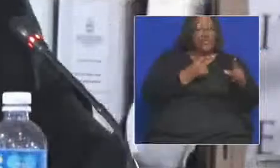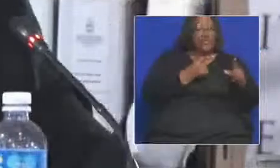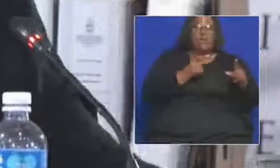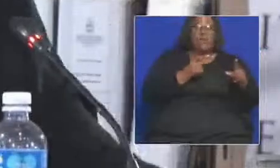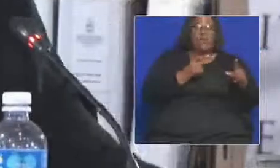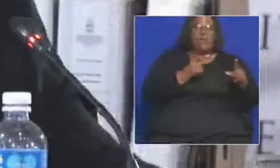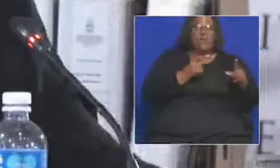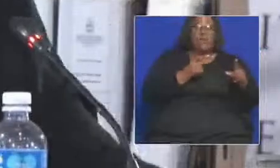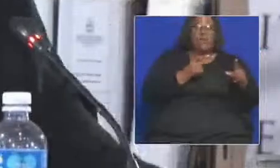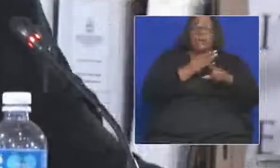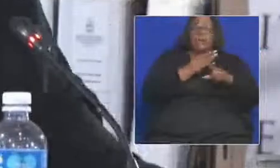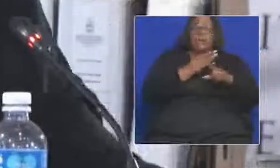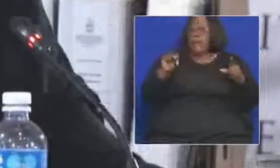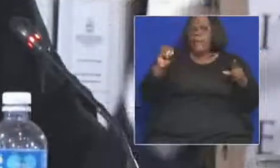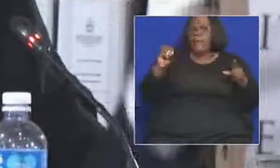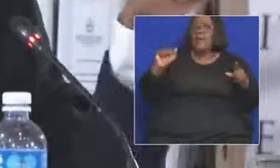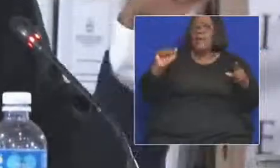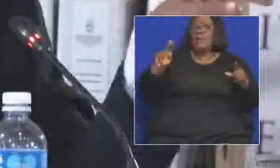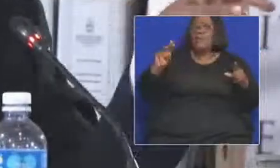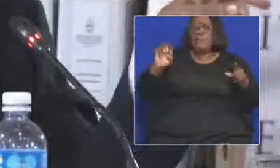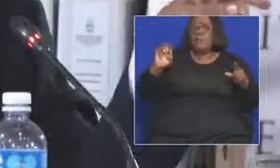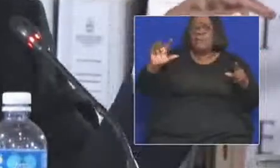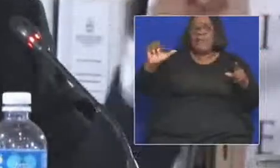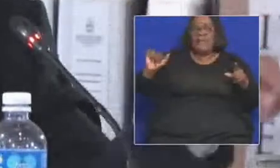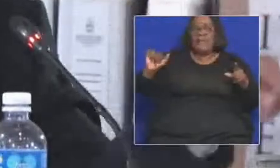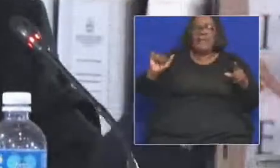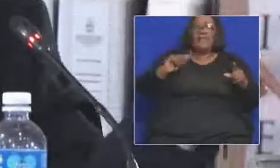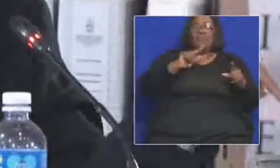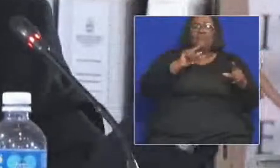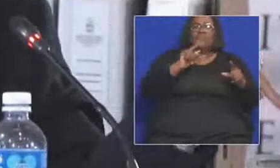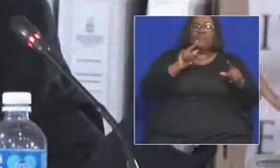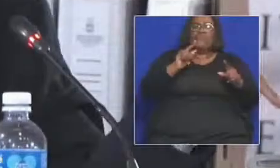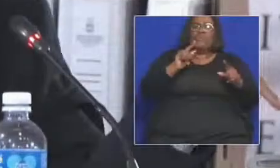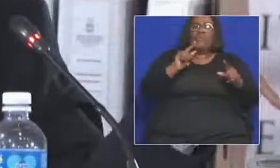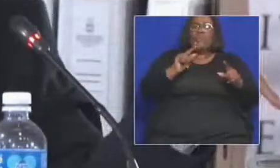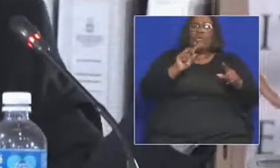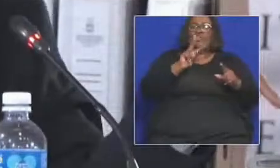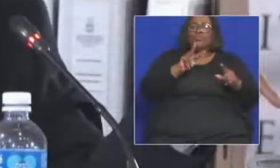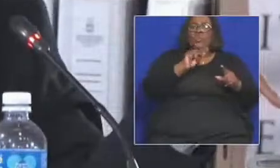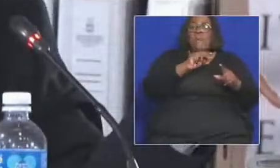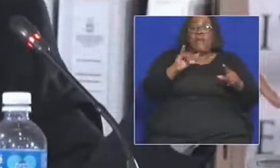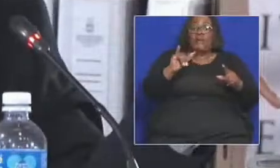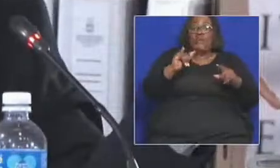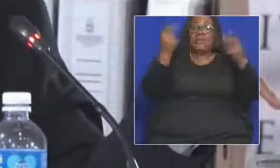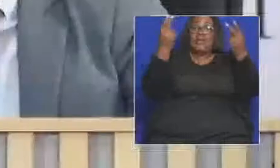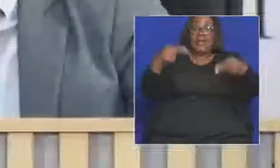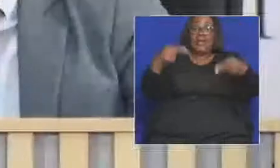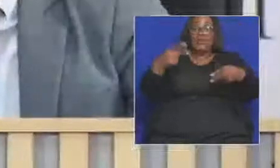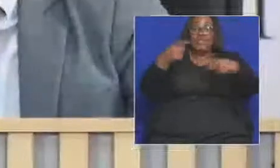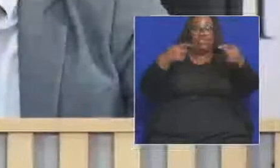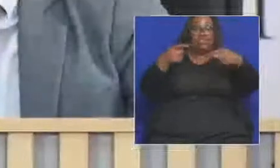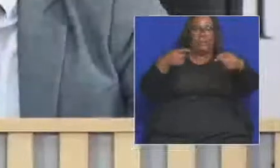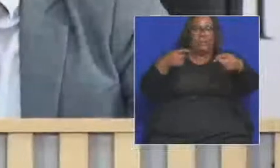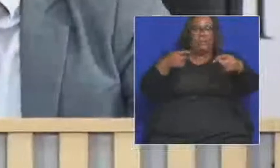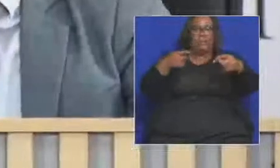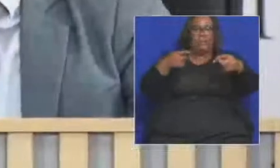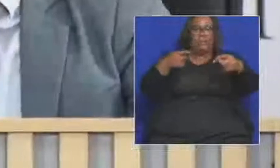account, Yes. and you buy for 200. Why are you putting in that account when you are buying for 200?